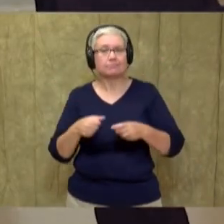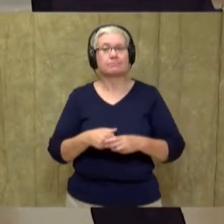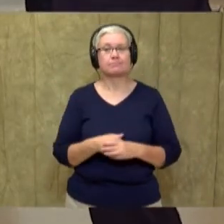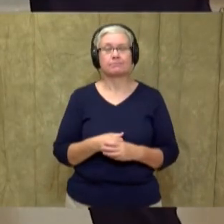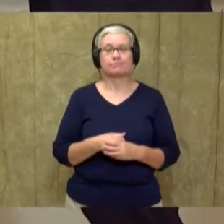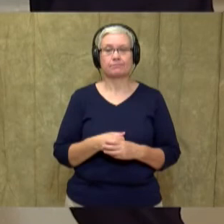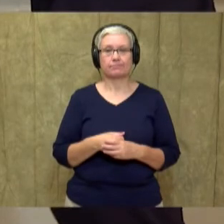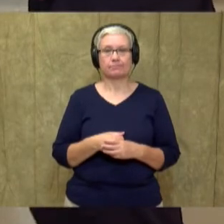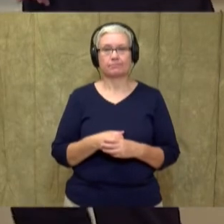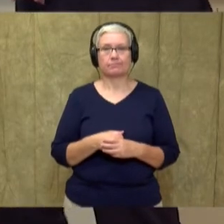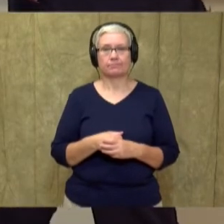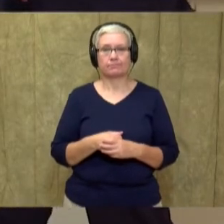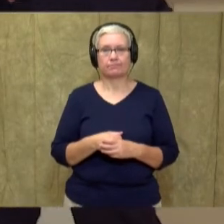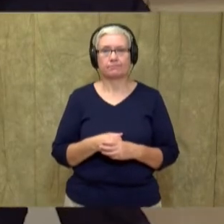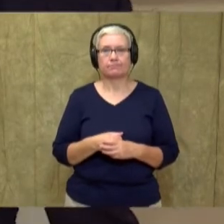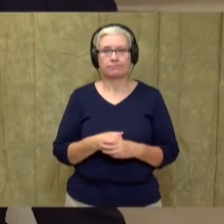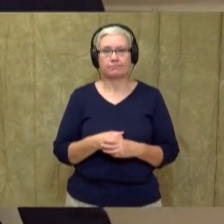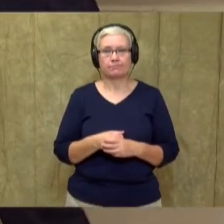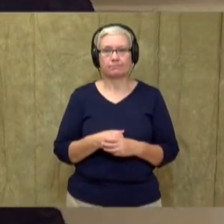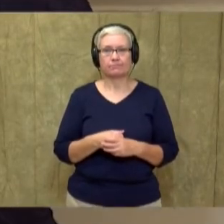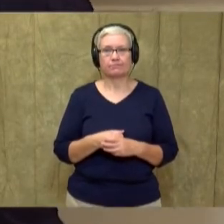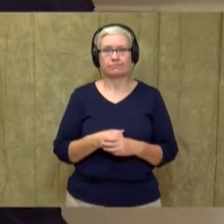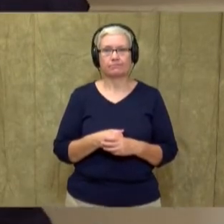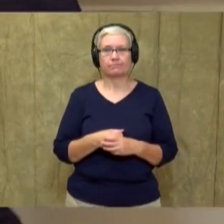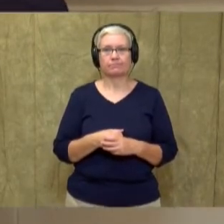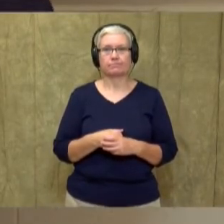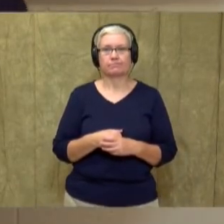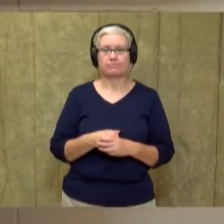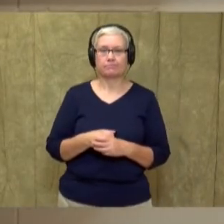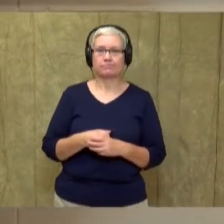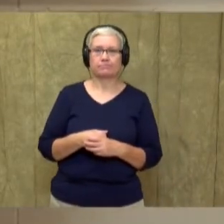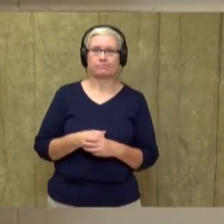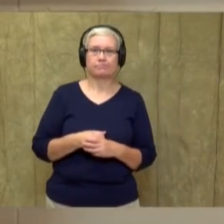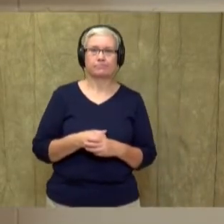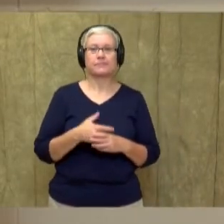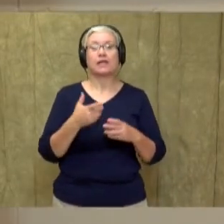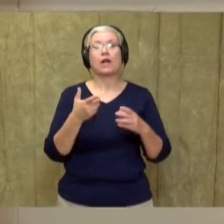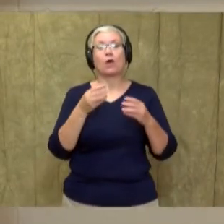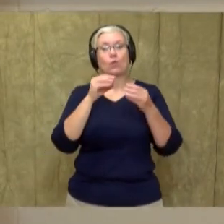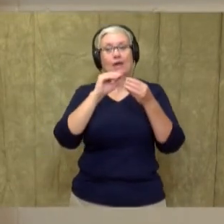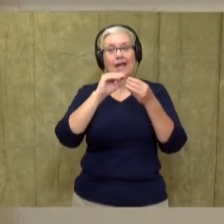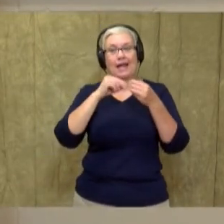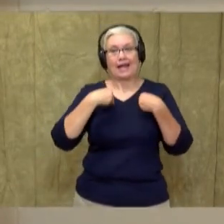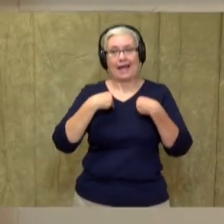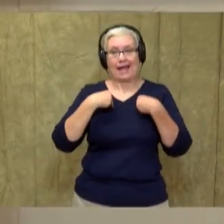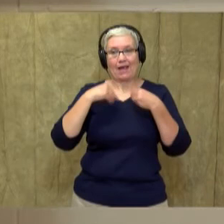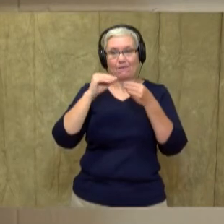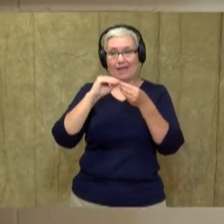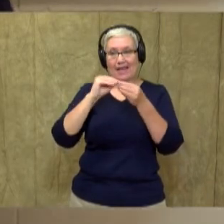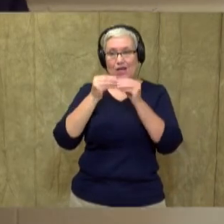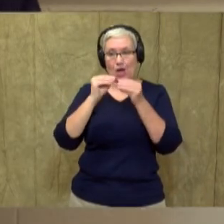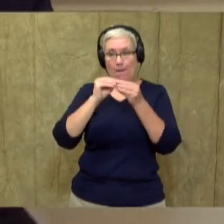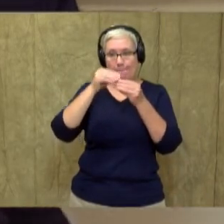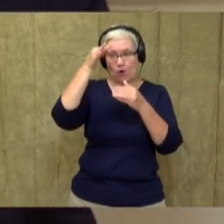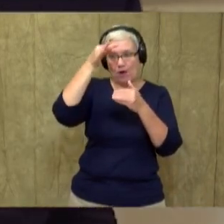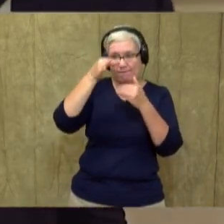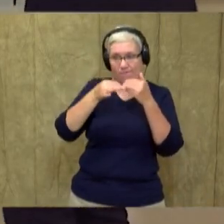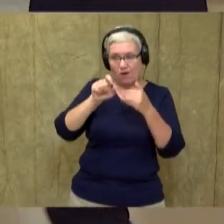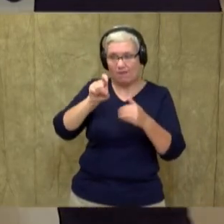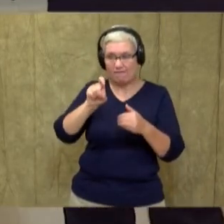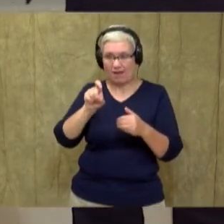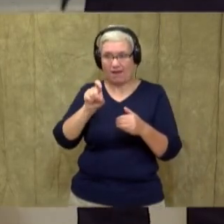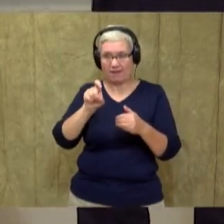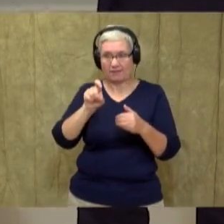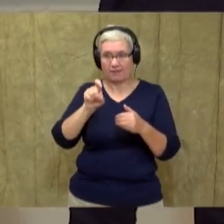parentheses. Again, we want to compare what happens when I've got a leading coefficient in front of x squared.